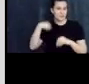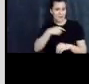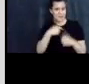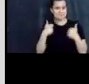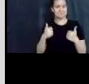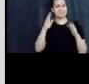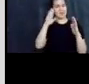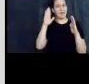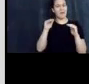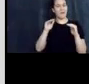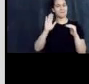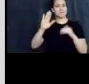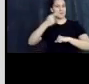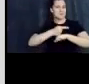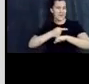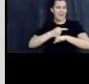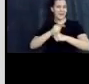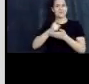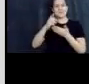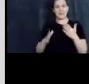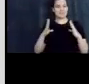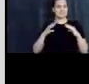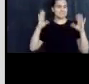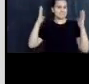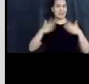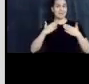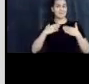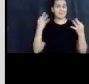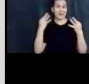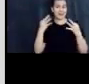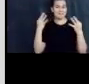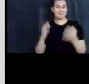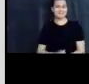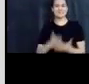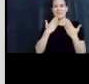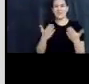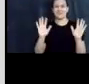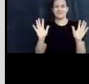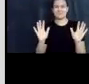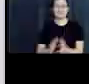everybody has a great day and a great weekend. Happy Friday. Thank you.